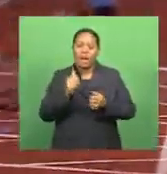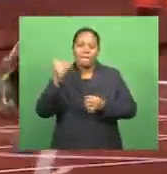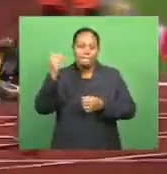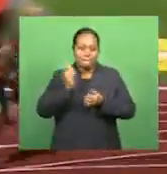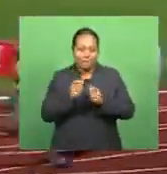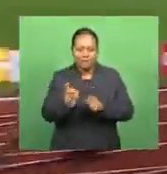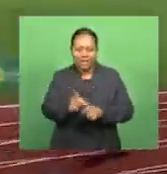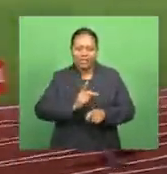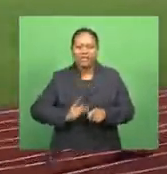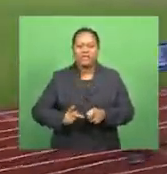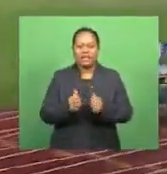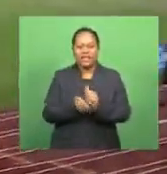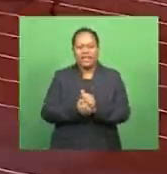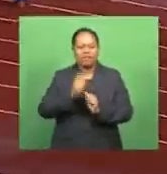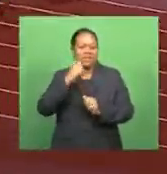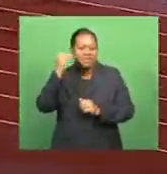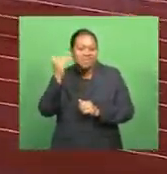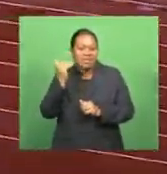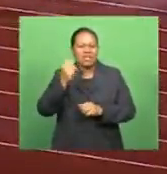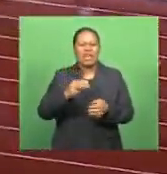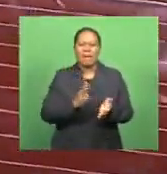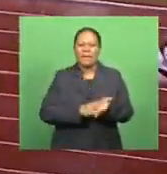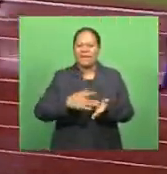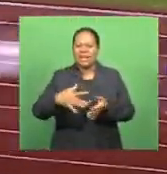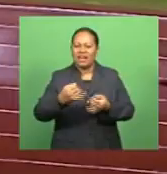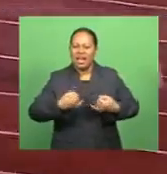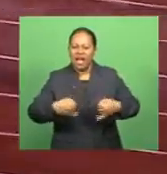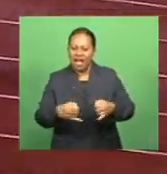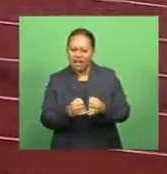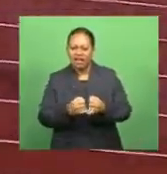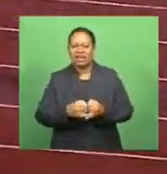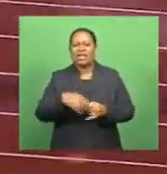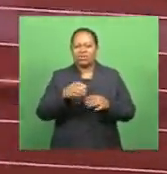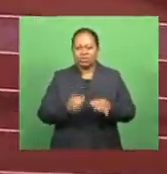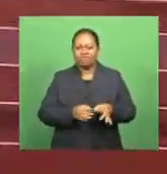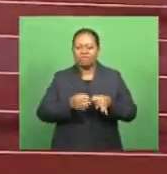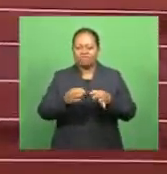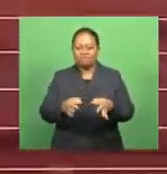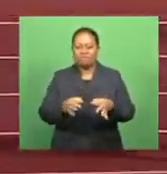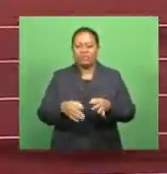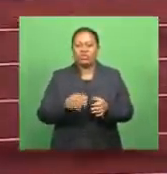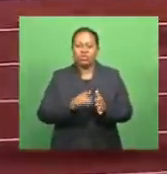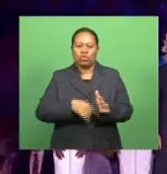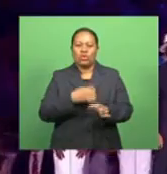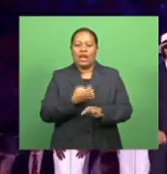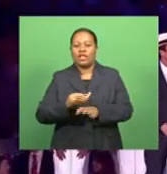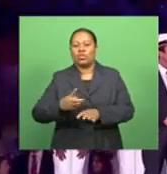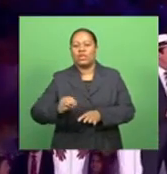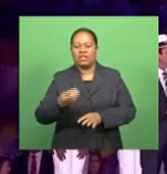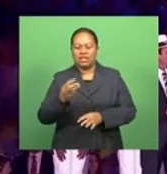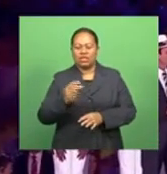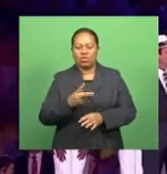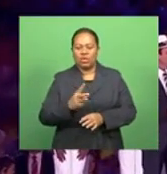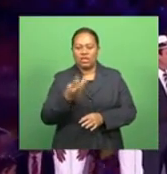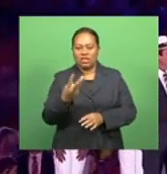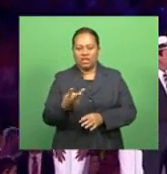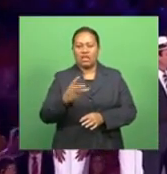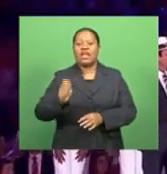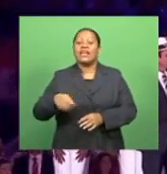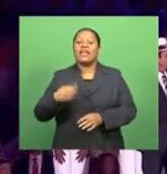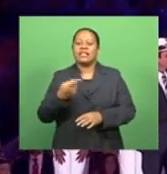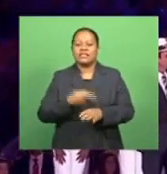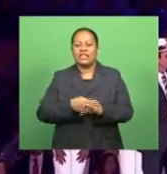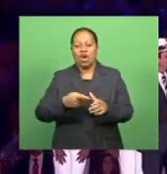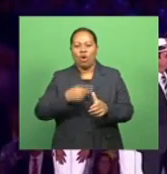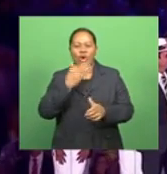in Saipan, Northern Mariana Islands, while the Olympics is scheduled to be played from July 23rd to 8th August next year